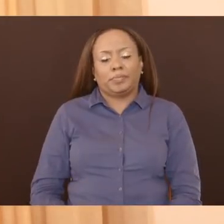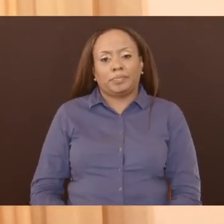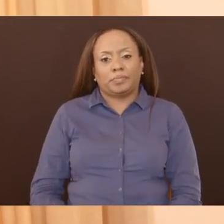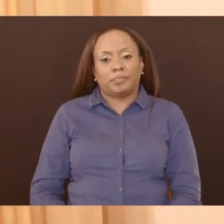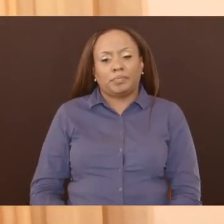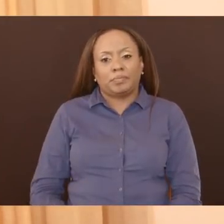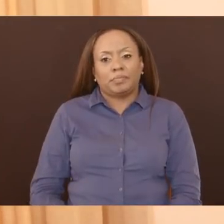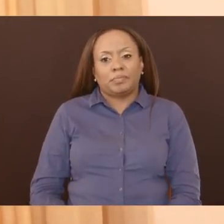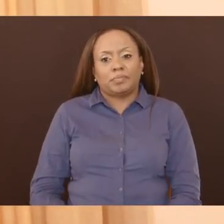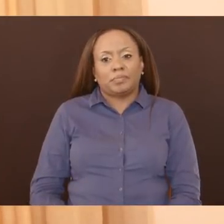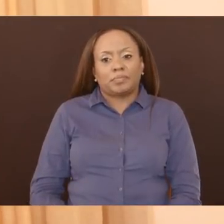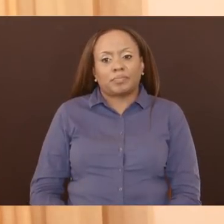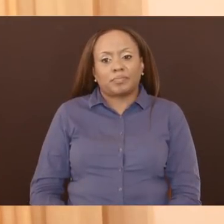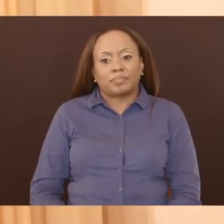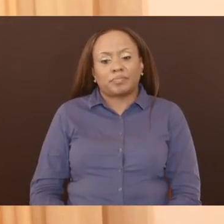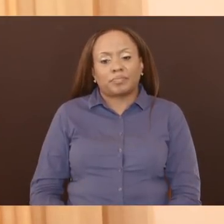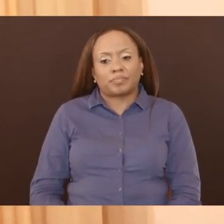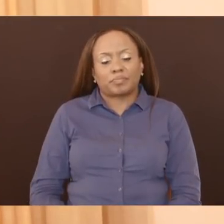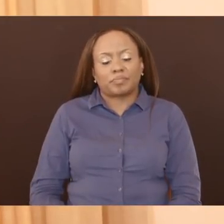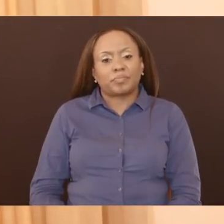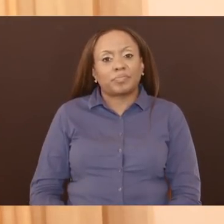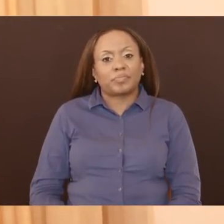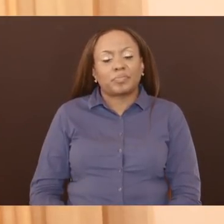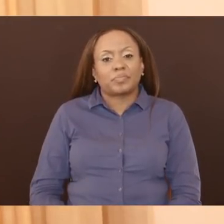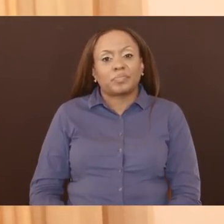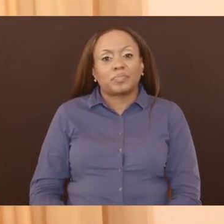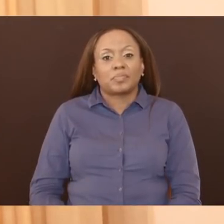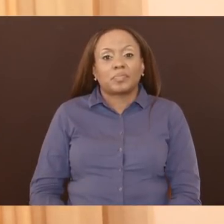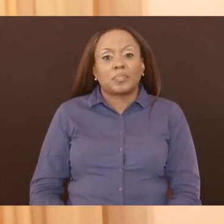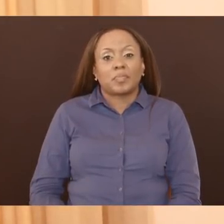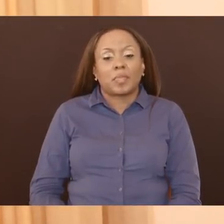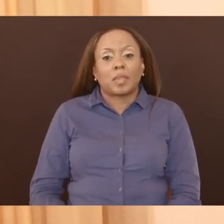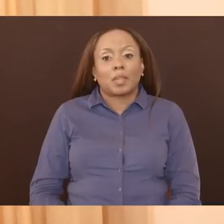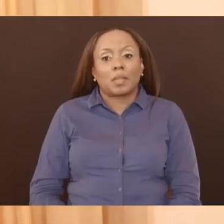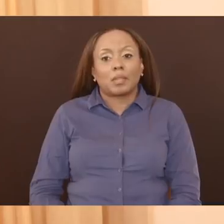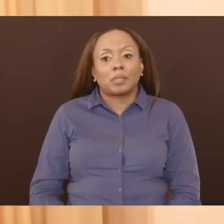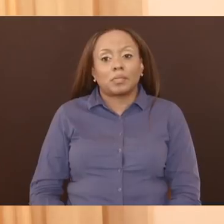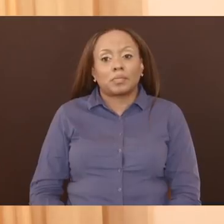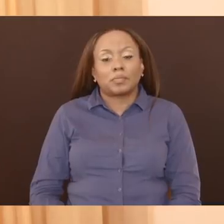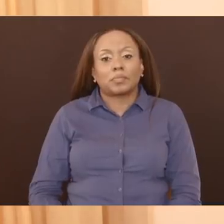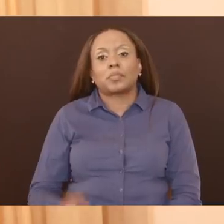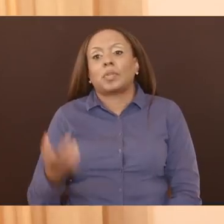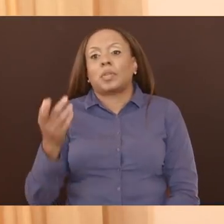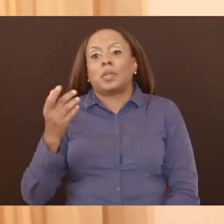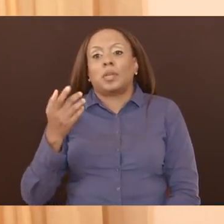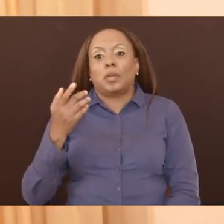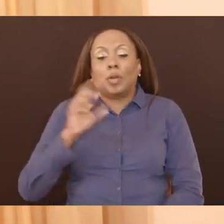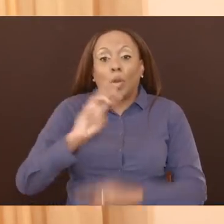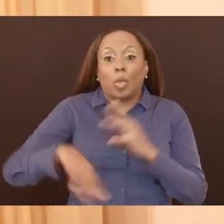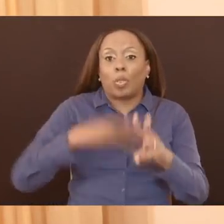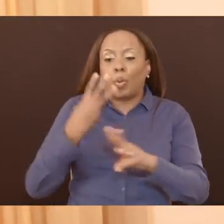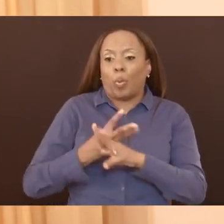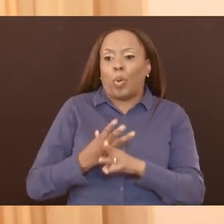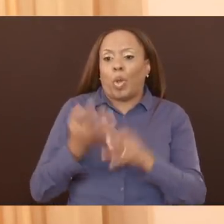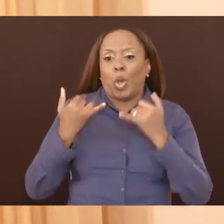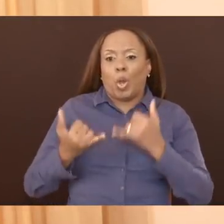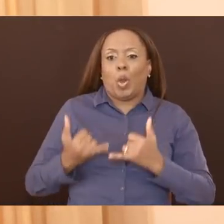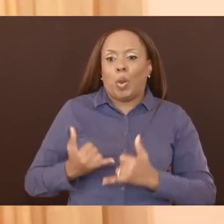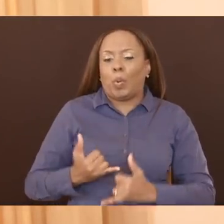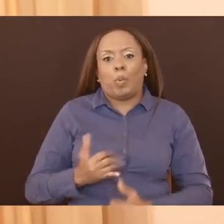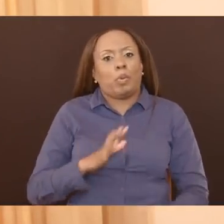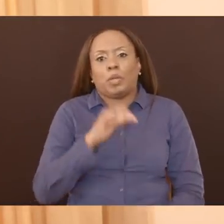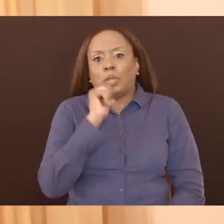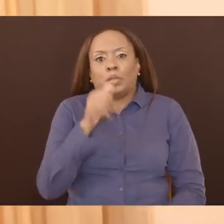something that can better treat or better prevent COVID fully, absolutely, that is the world in which we are going to have to